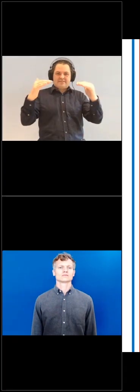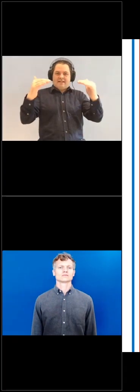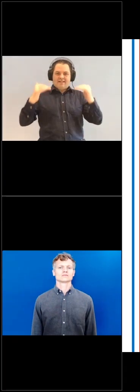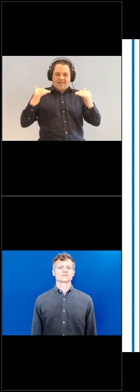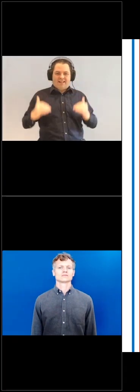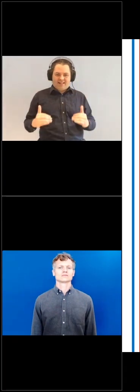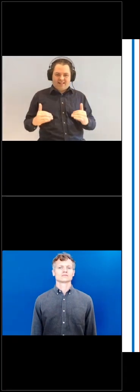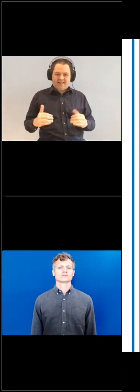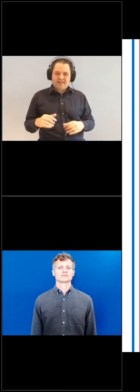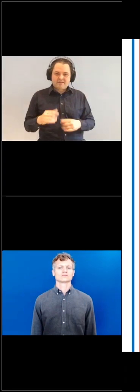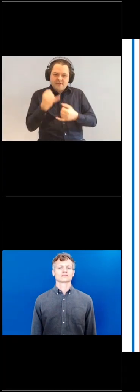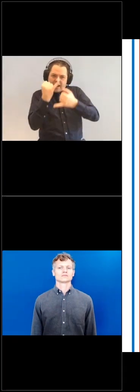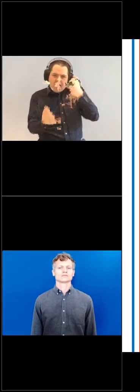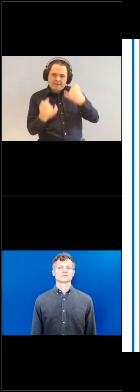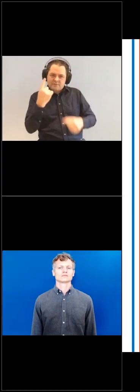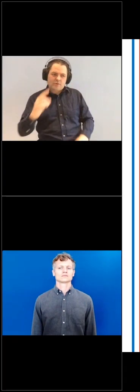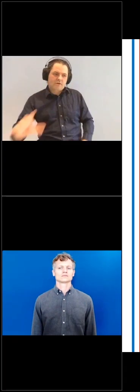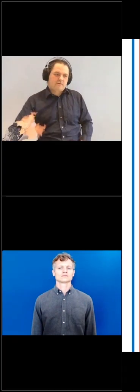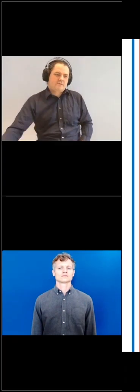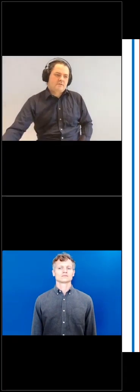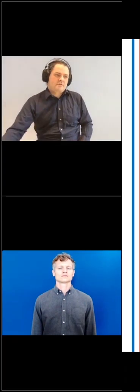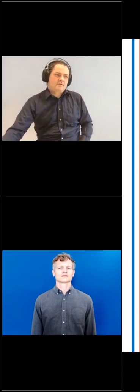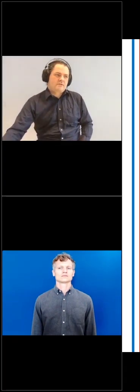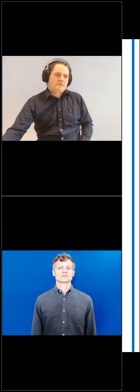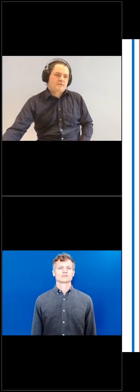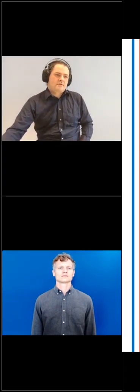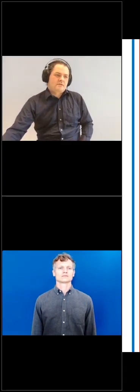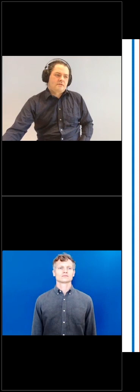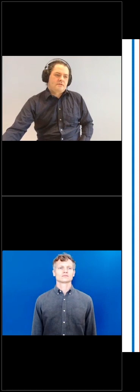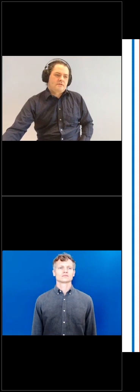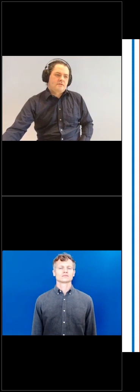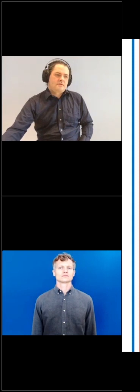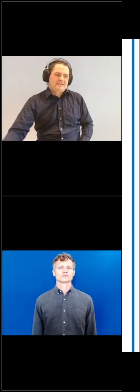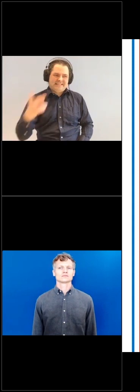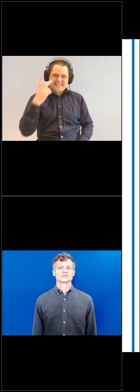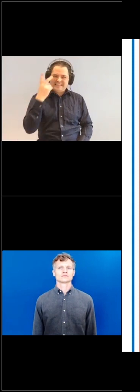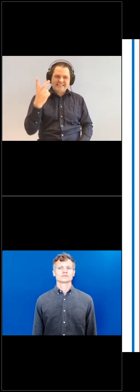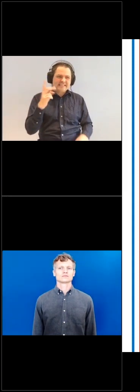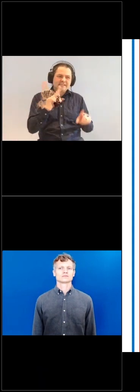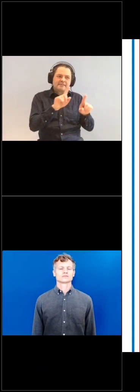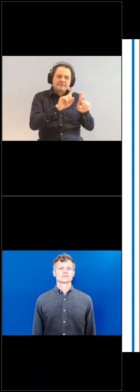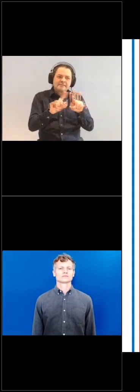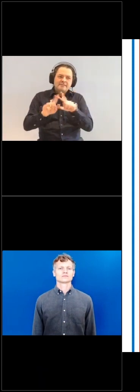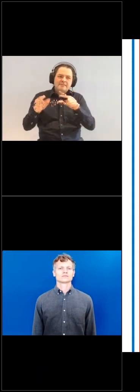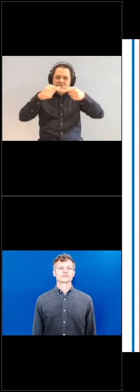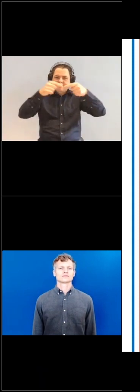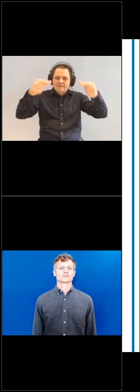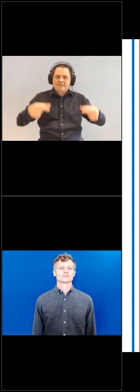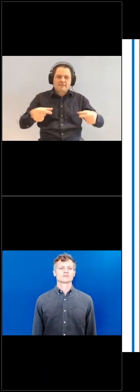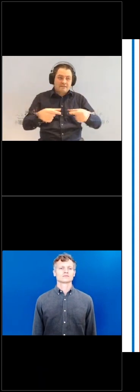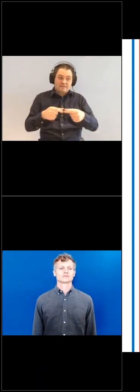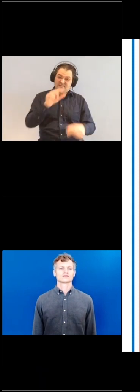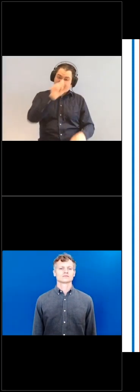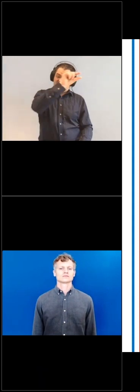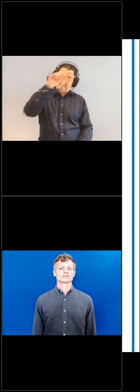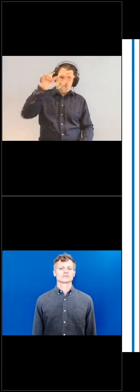So on the final slide, you see a few resources you can start using. So the slide is called